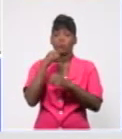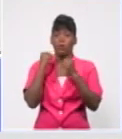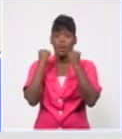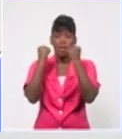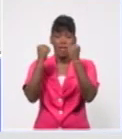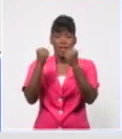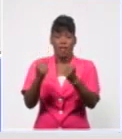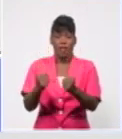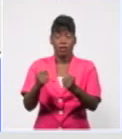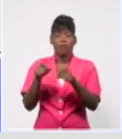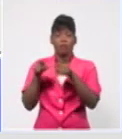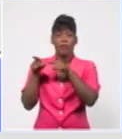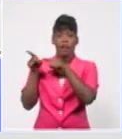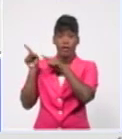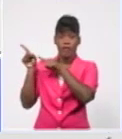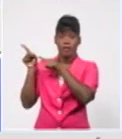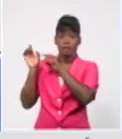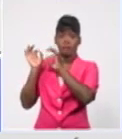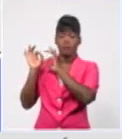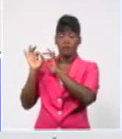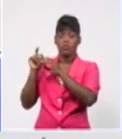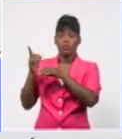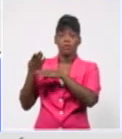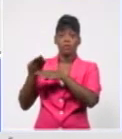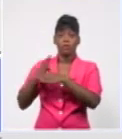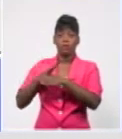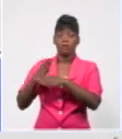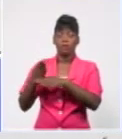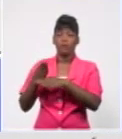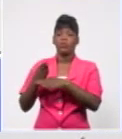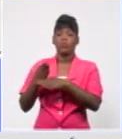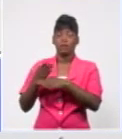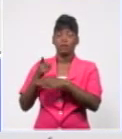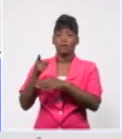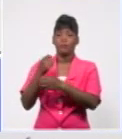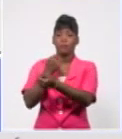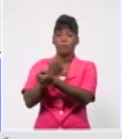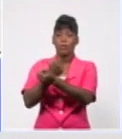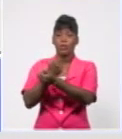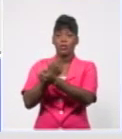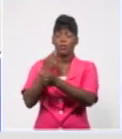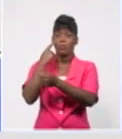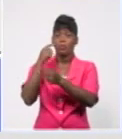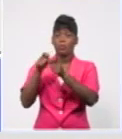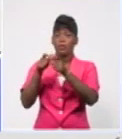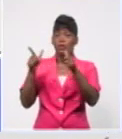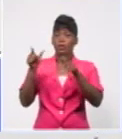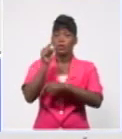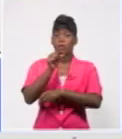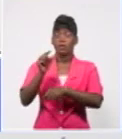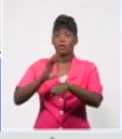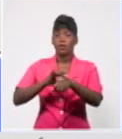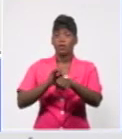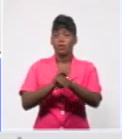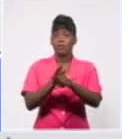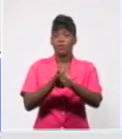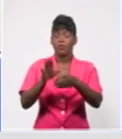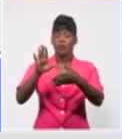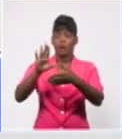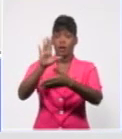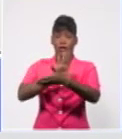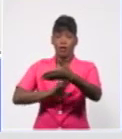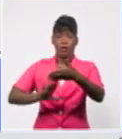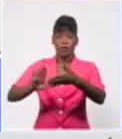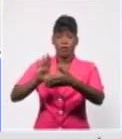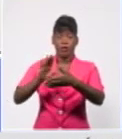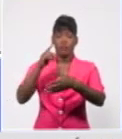it's Russia and India. These 4 countries top the list of the most affected nations in the world. The United